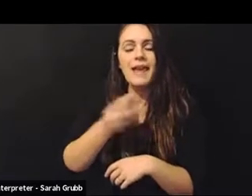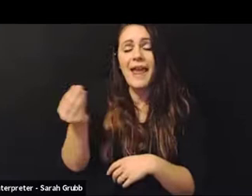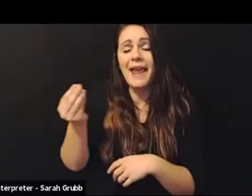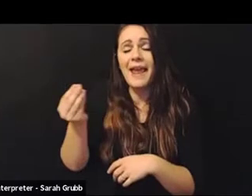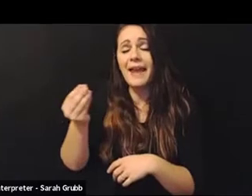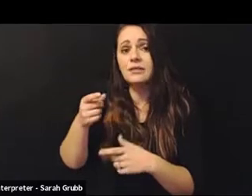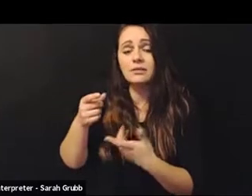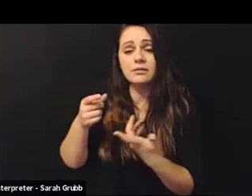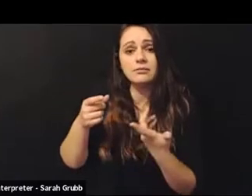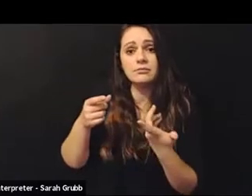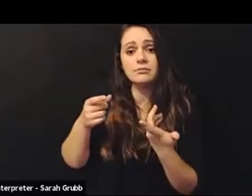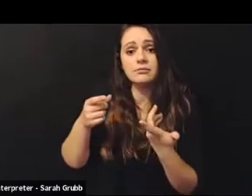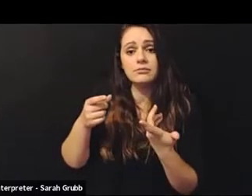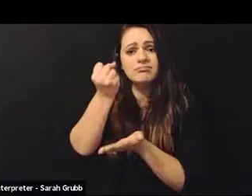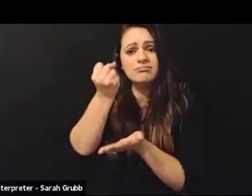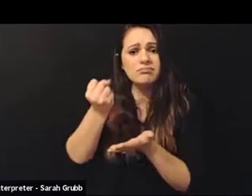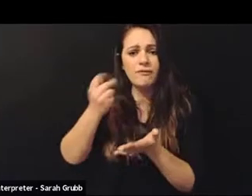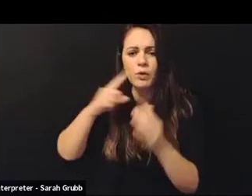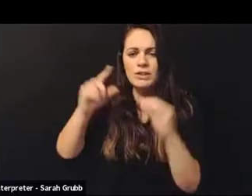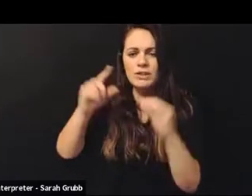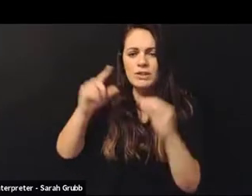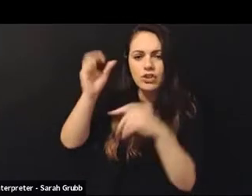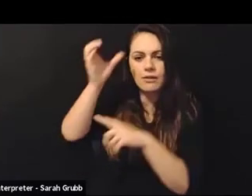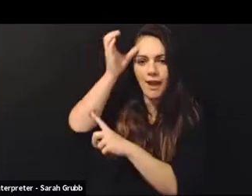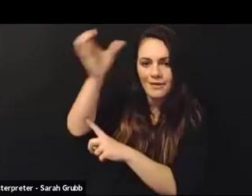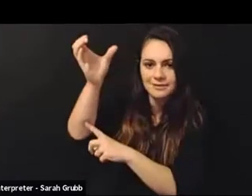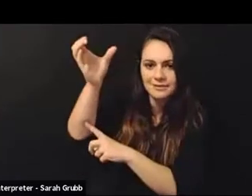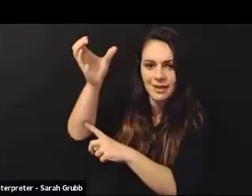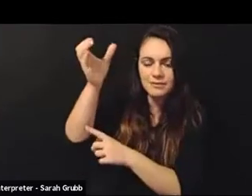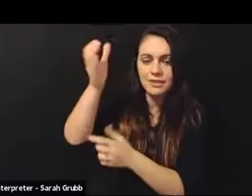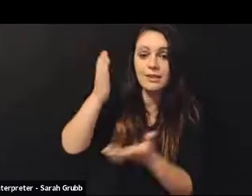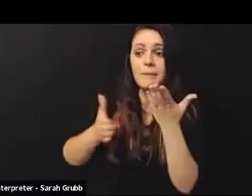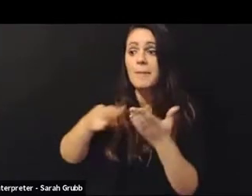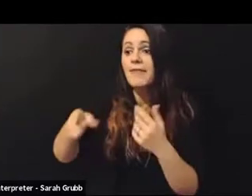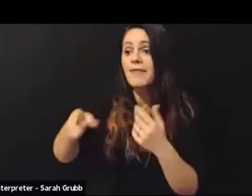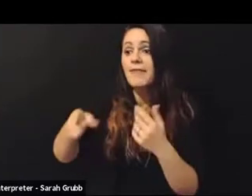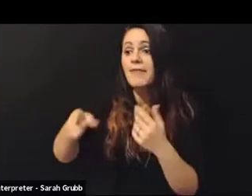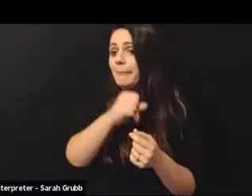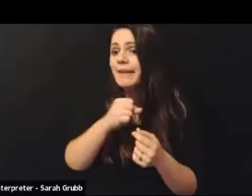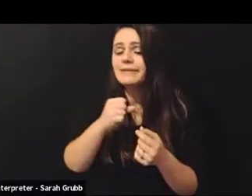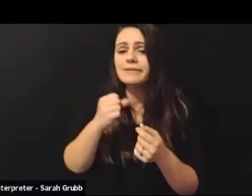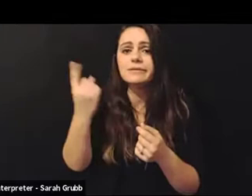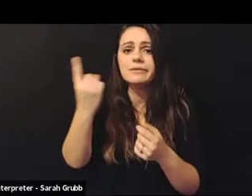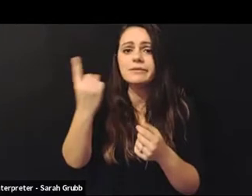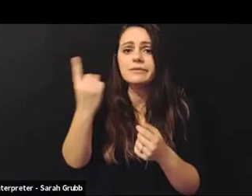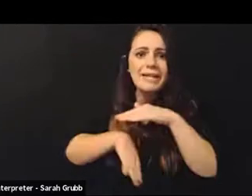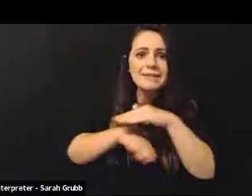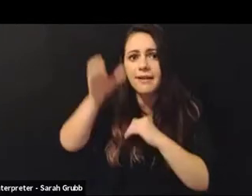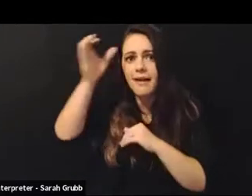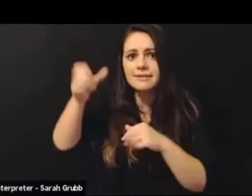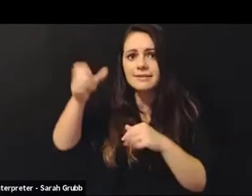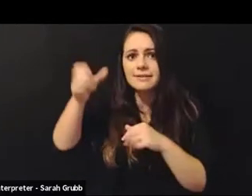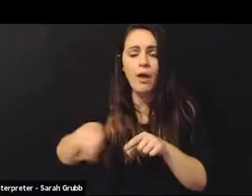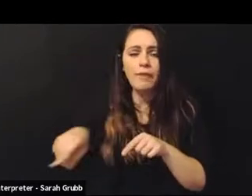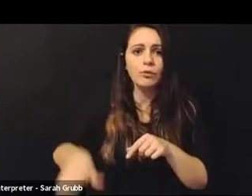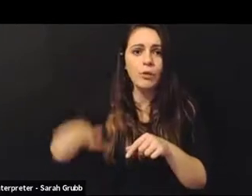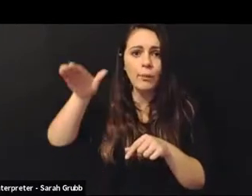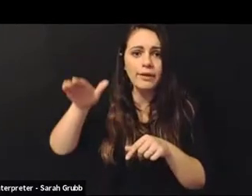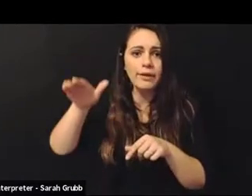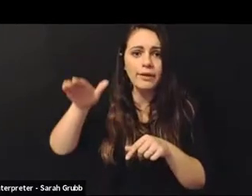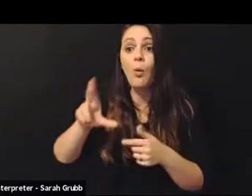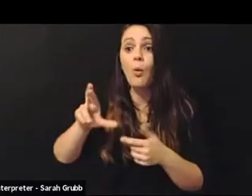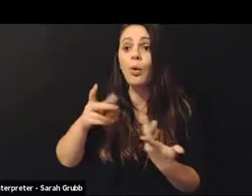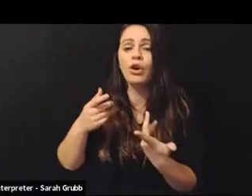basic concepts that they may have missed growing up, or it's those prerequisite concepts that we know are important to learn for kids